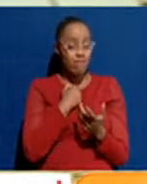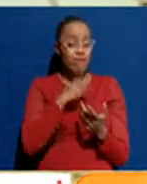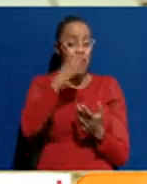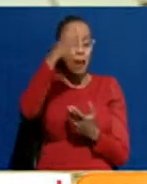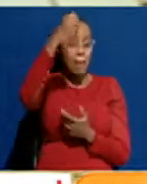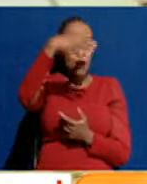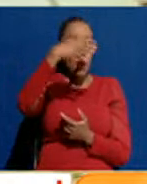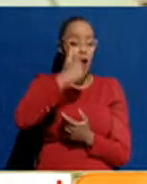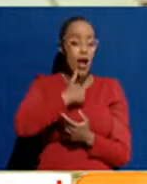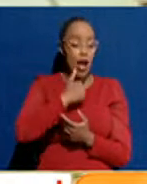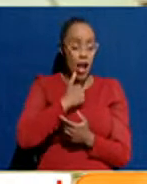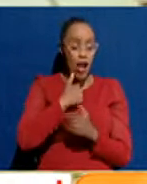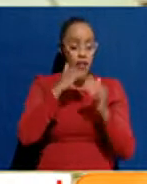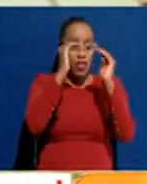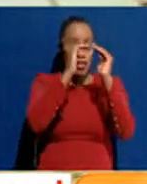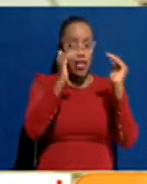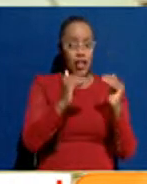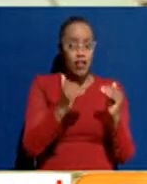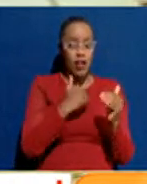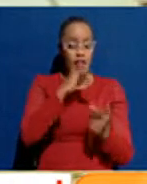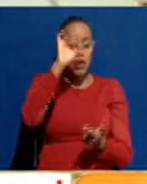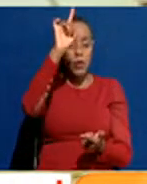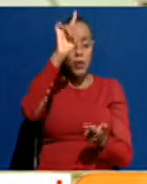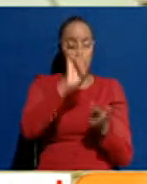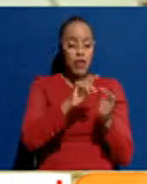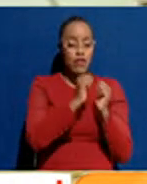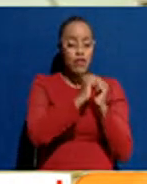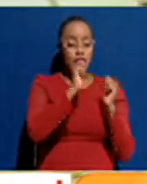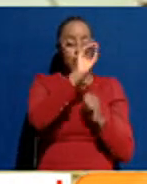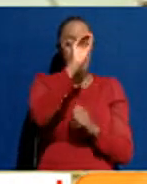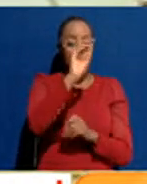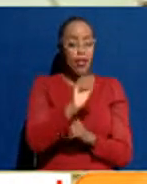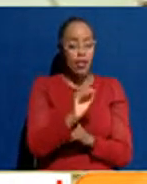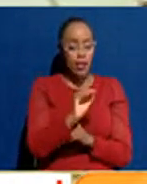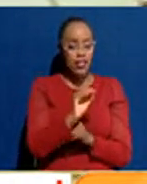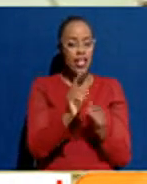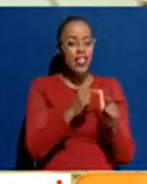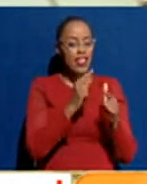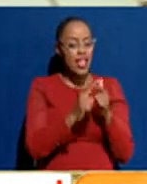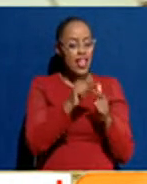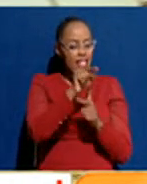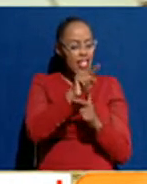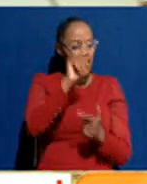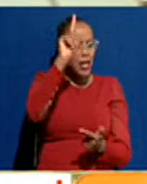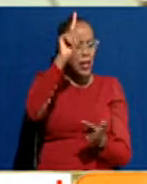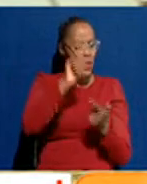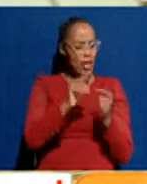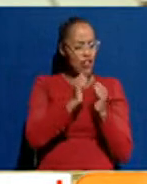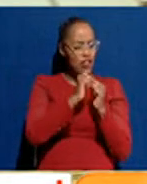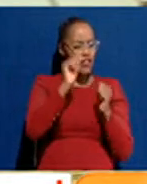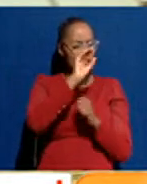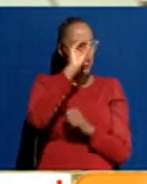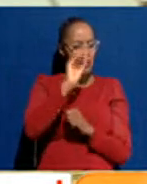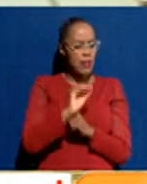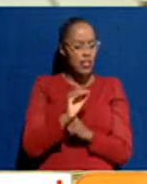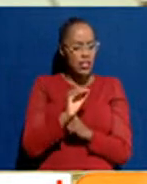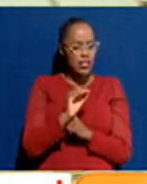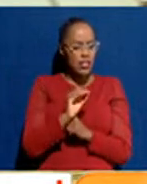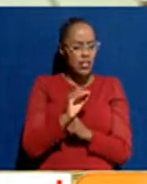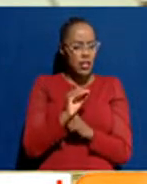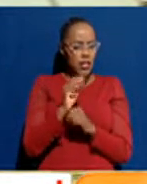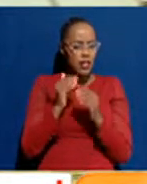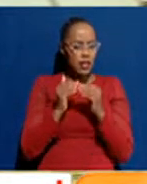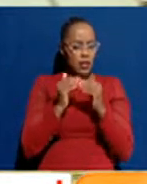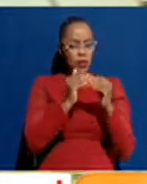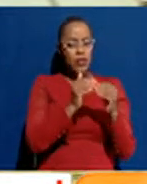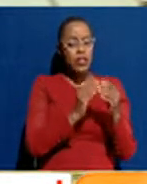power, the rate, there was a reduction of 15%. And that reduction of 15% was not driven by